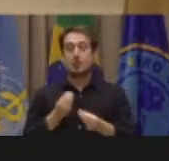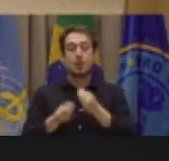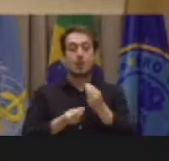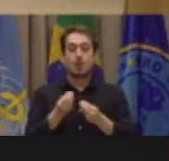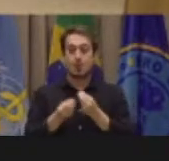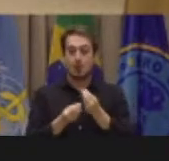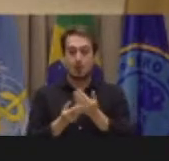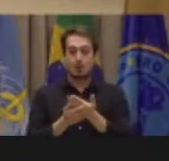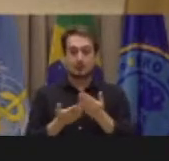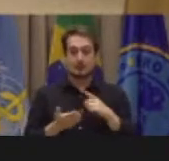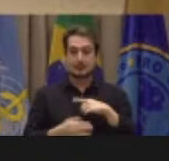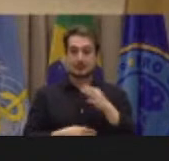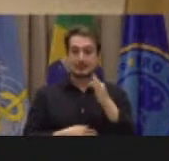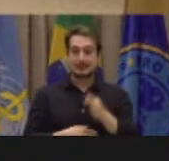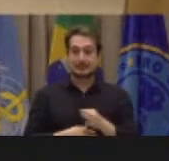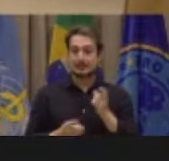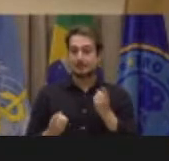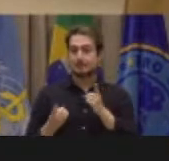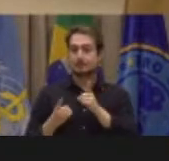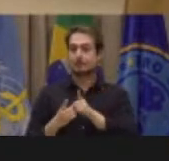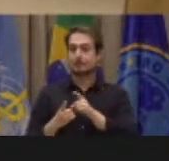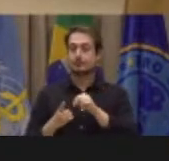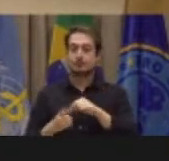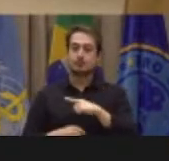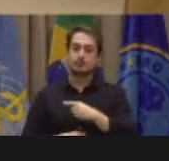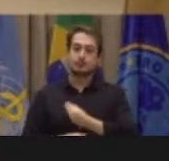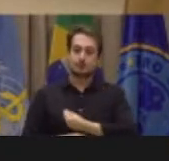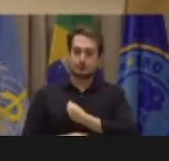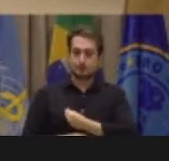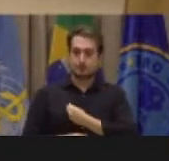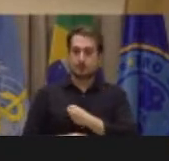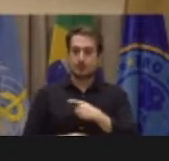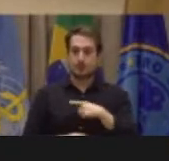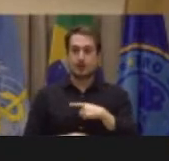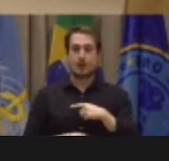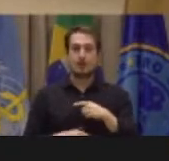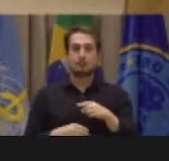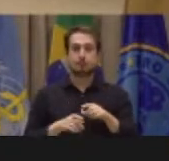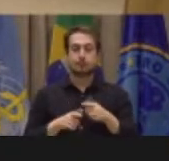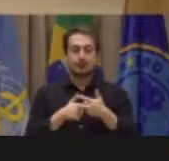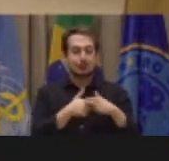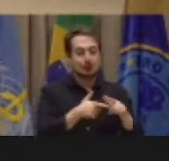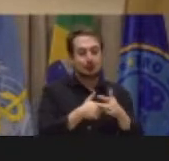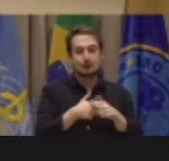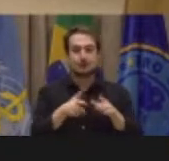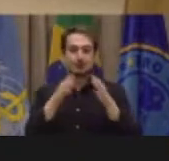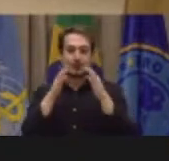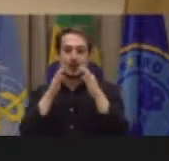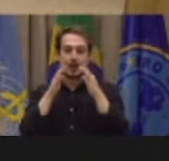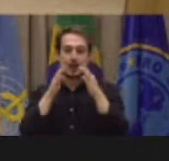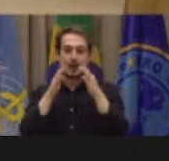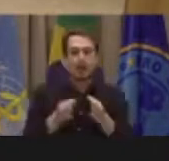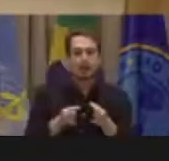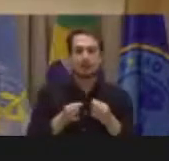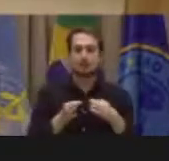problems, and they want to have an integrated attention, integrated care,